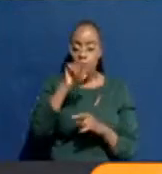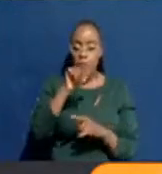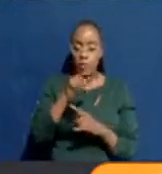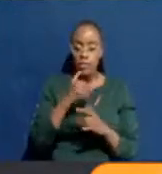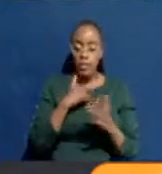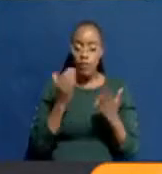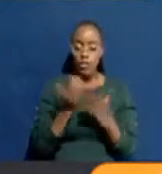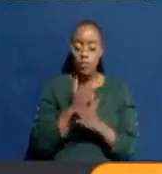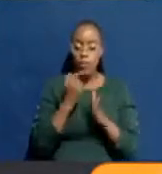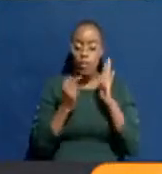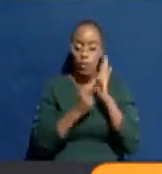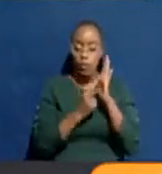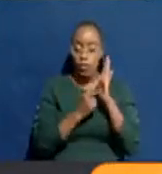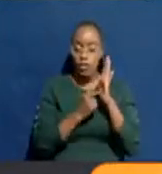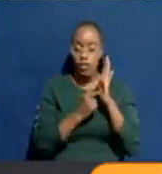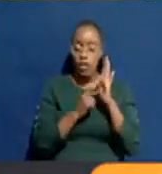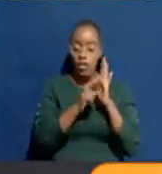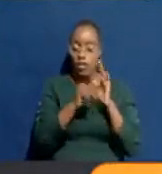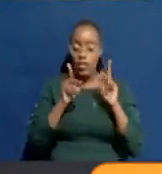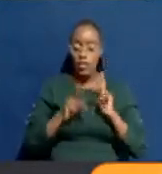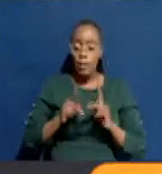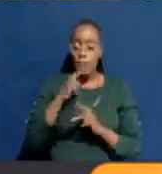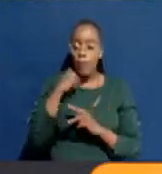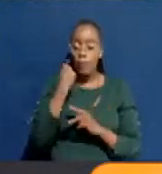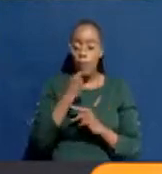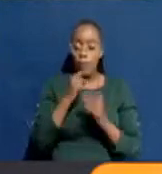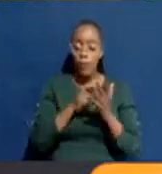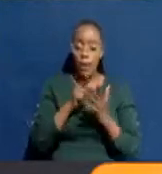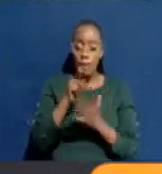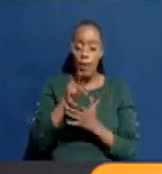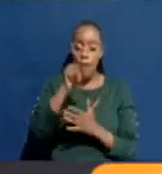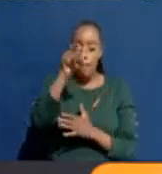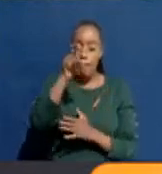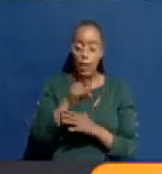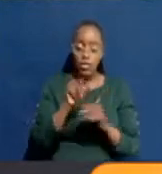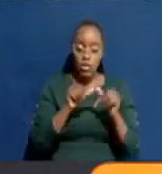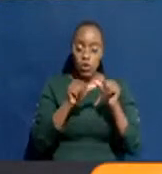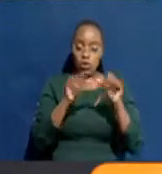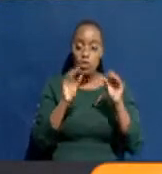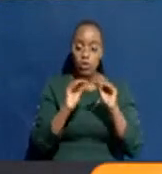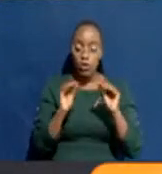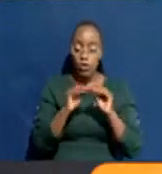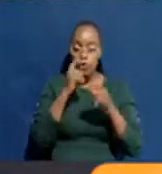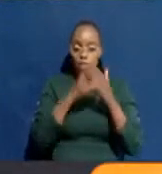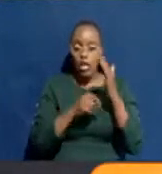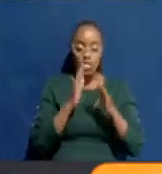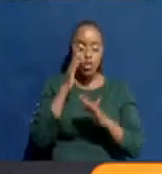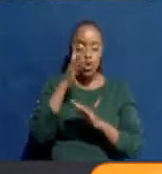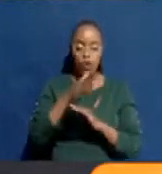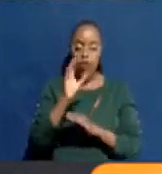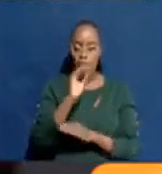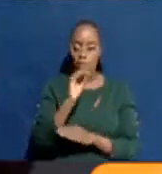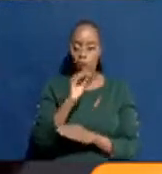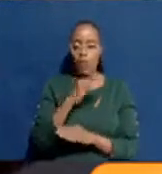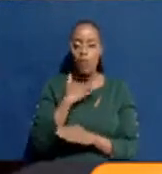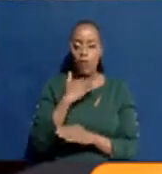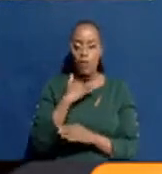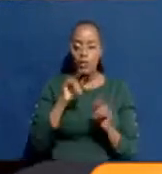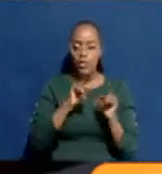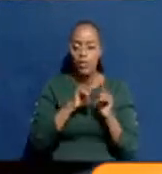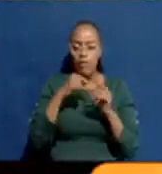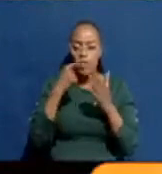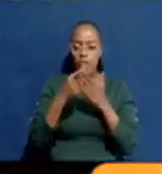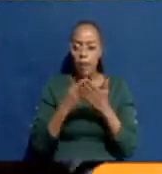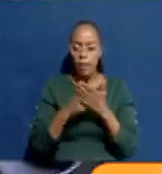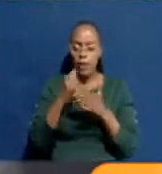take away the point that those people who are paying must not continue to be overtaxed. And that is why I don't want to go to the other debate